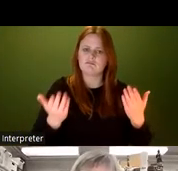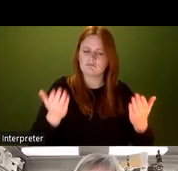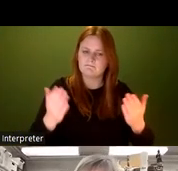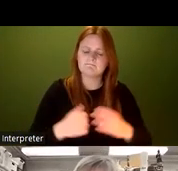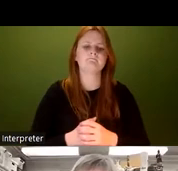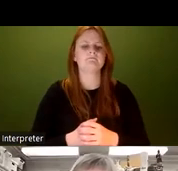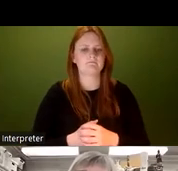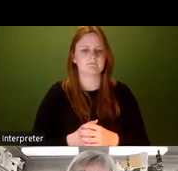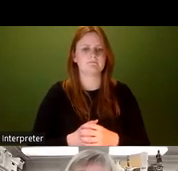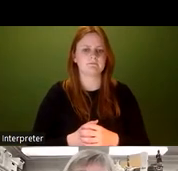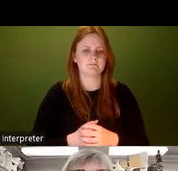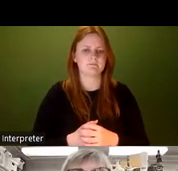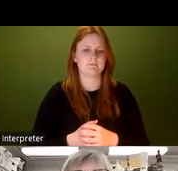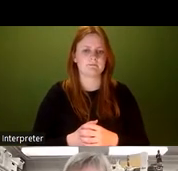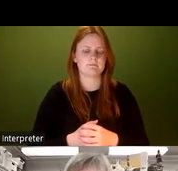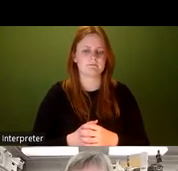And